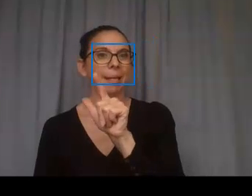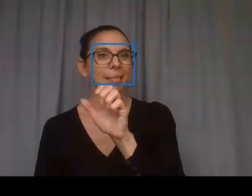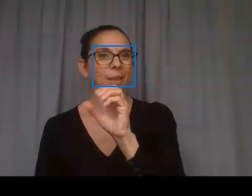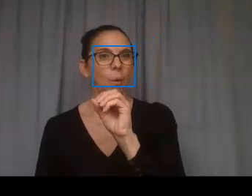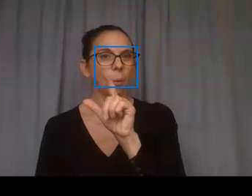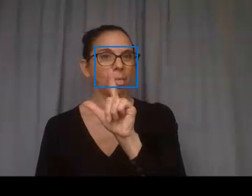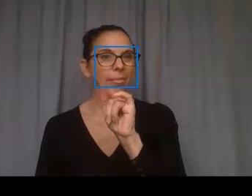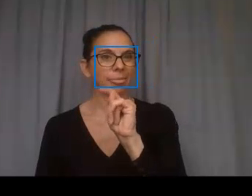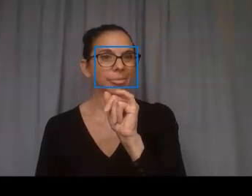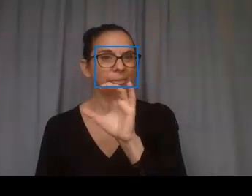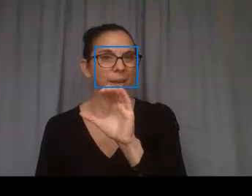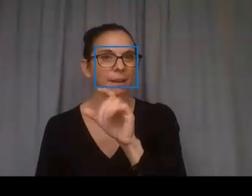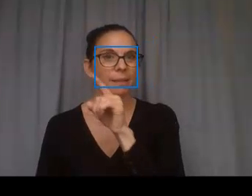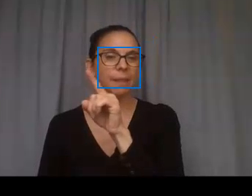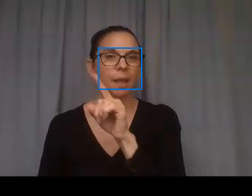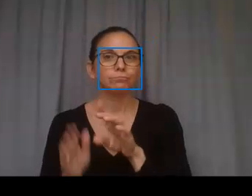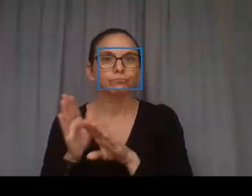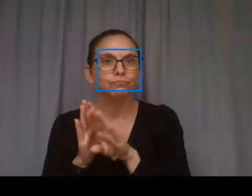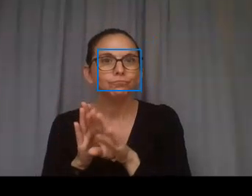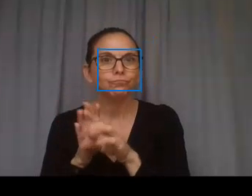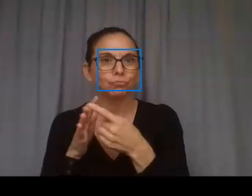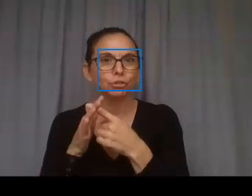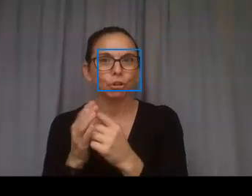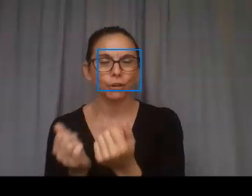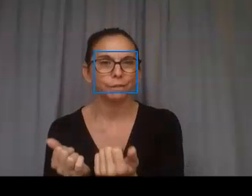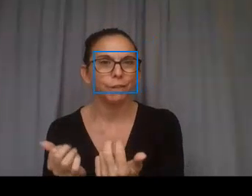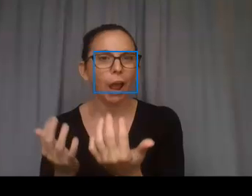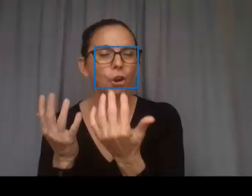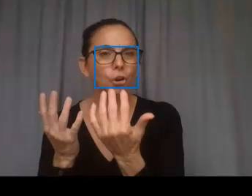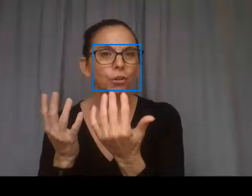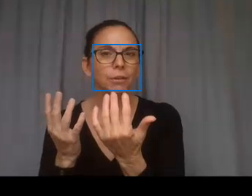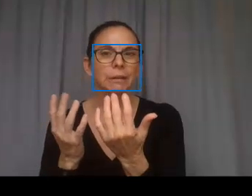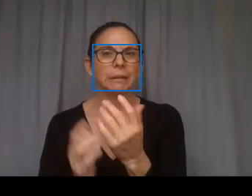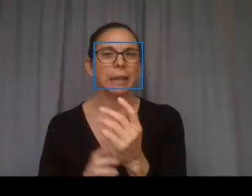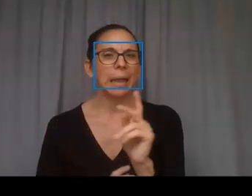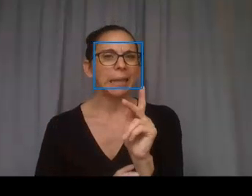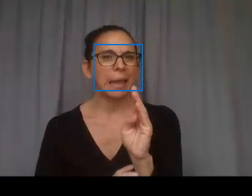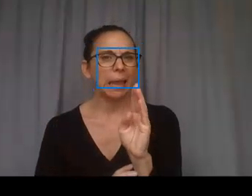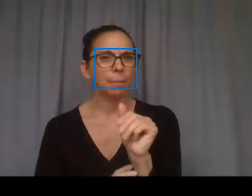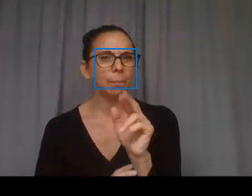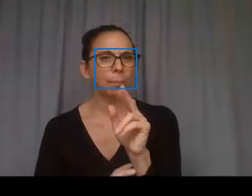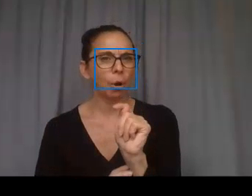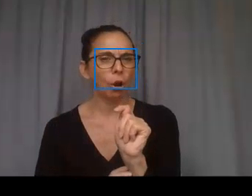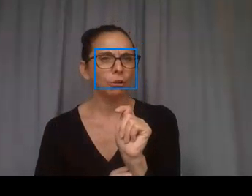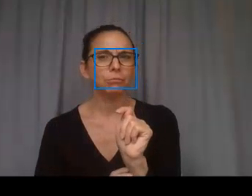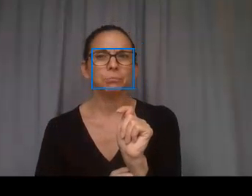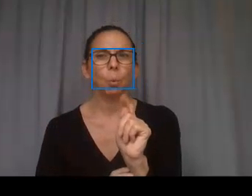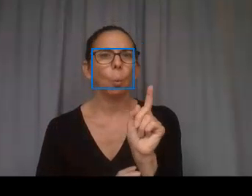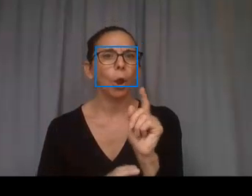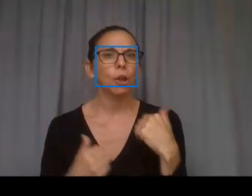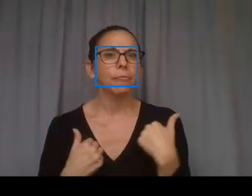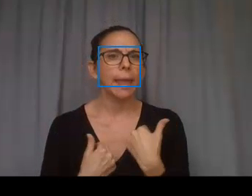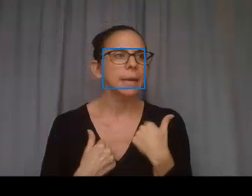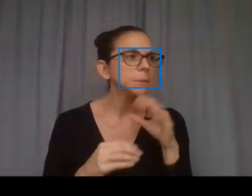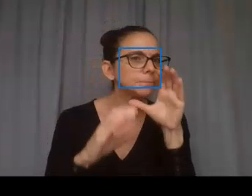it's mastering the use of fire or developing cave art, okay, which is used to basically tell where herds of animals are